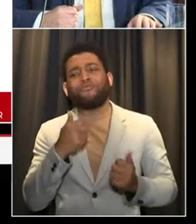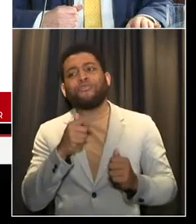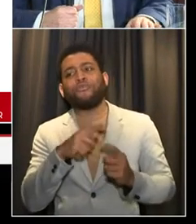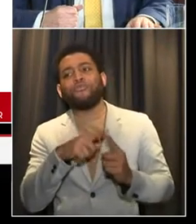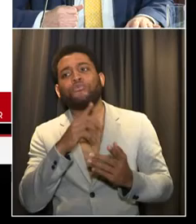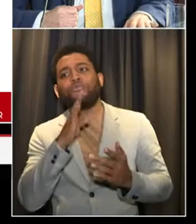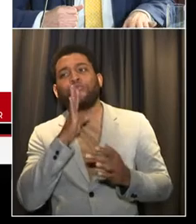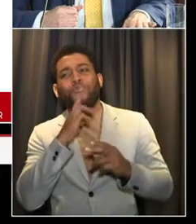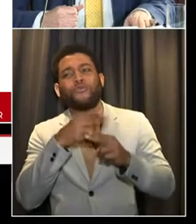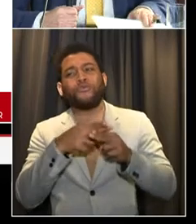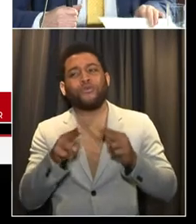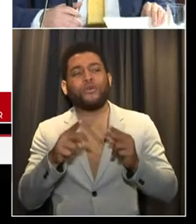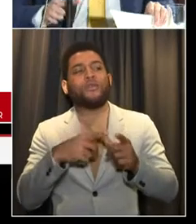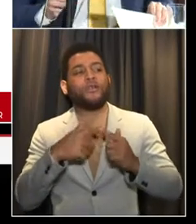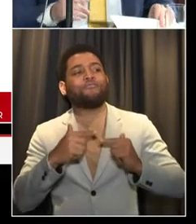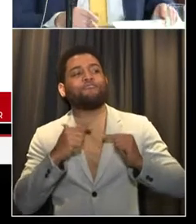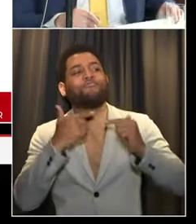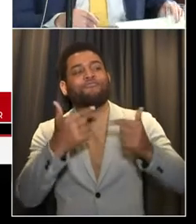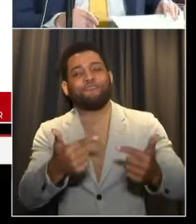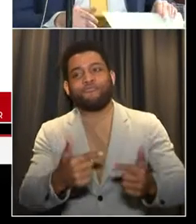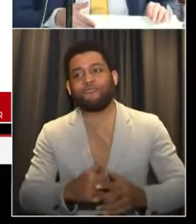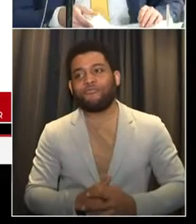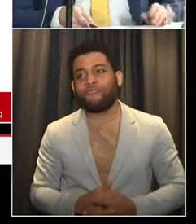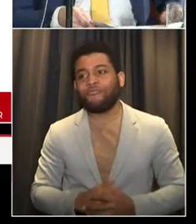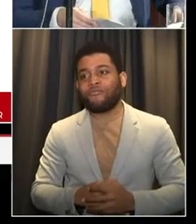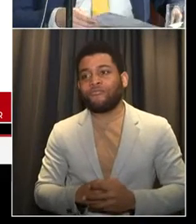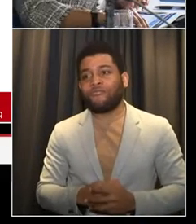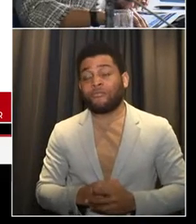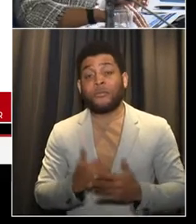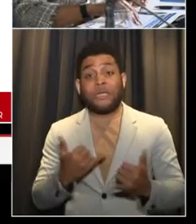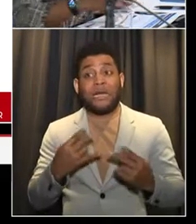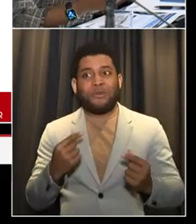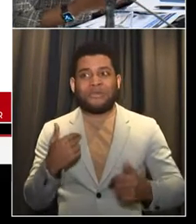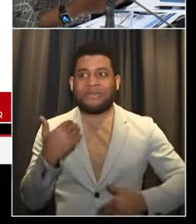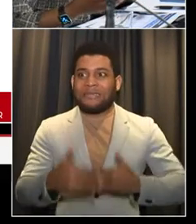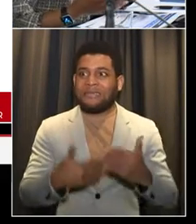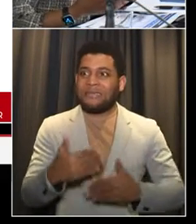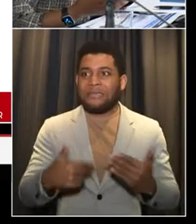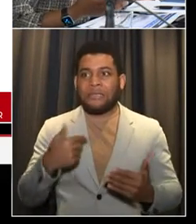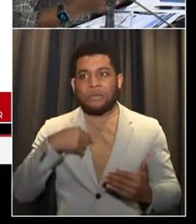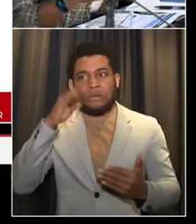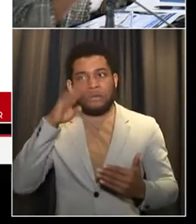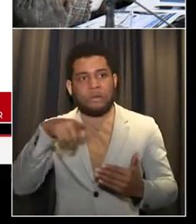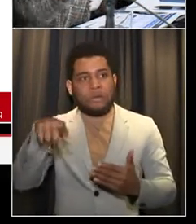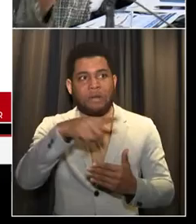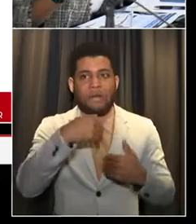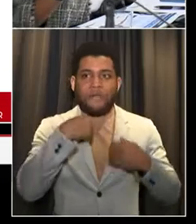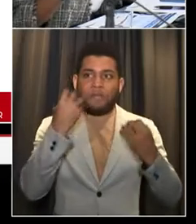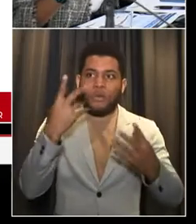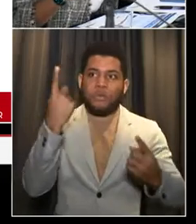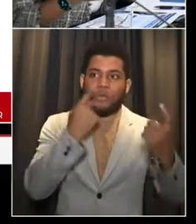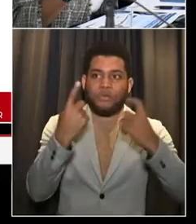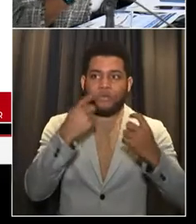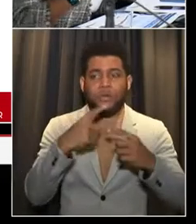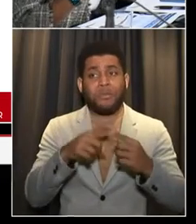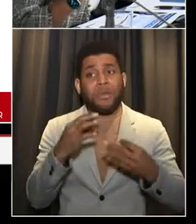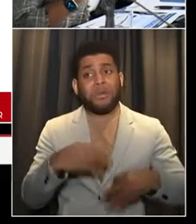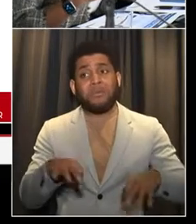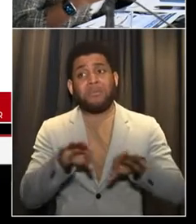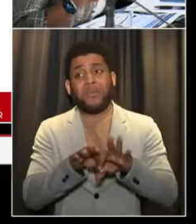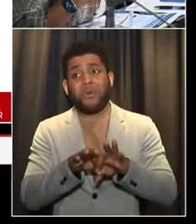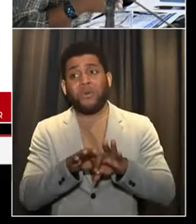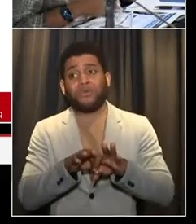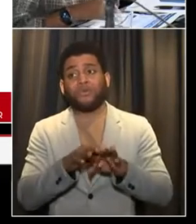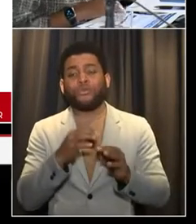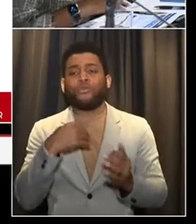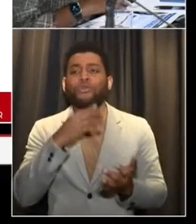few minutes to you, Deputy Yeah, Mayor. so I'm going to move quickly through these because I know there are questions. I think it's important to talk about, as we looked at our ecosystem, what are some of the